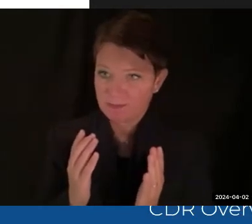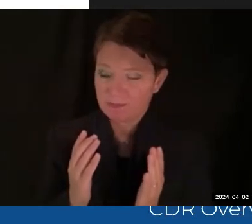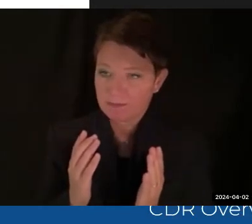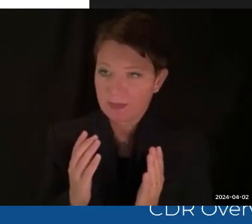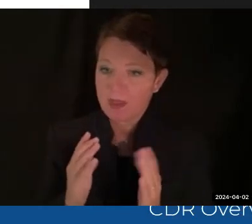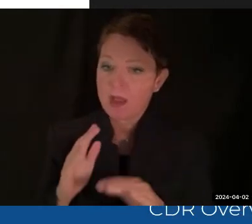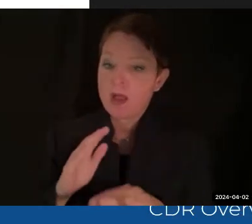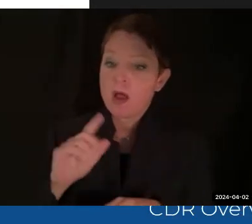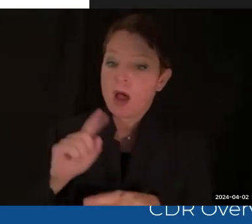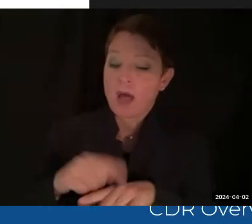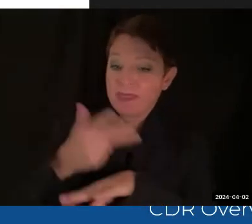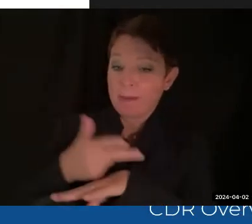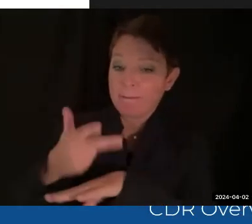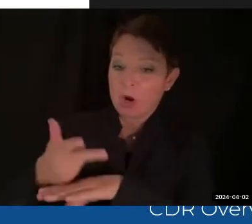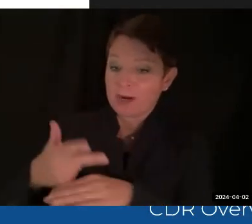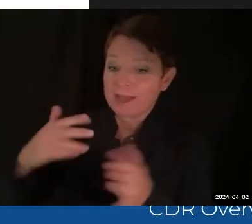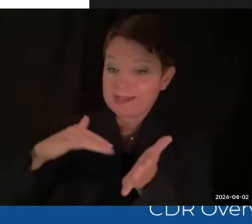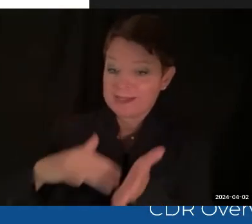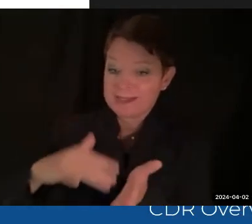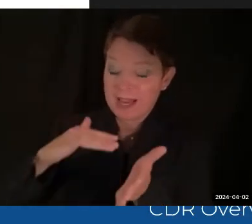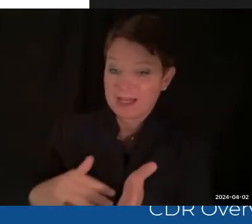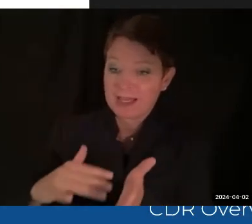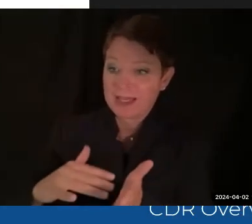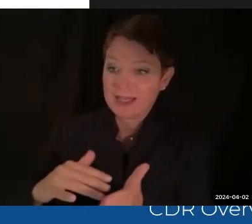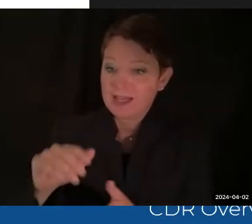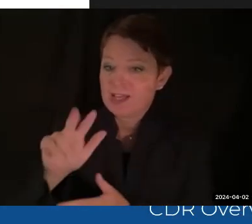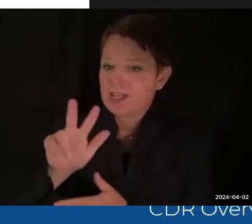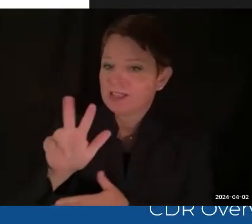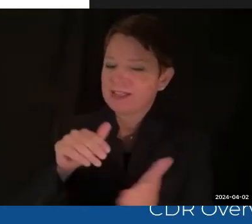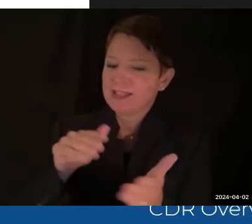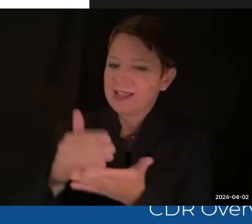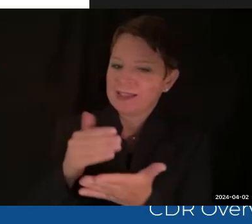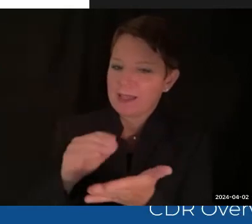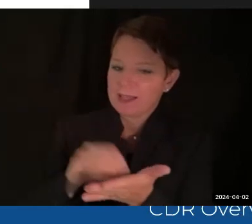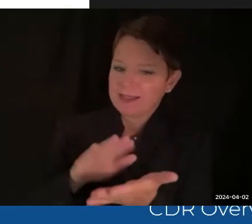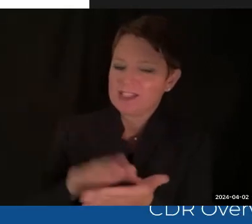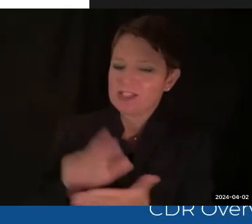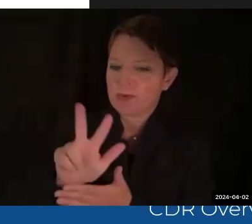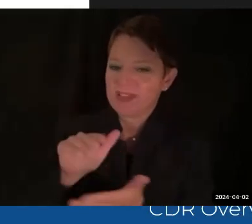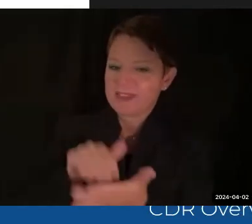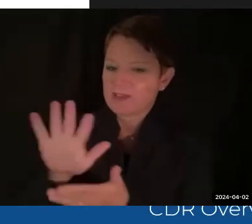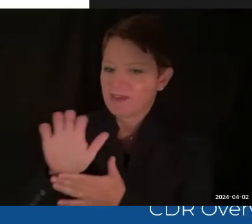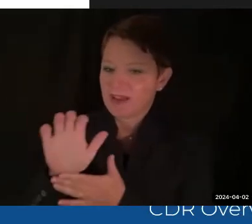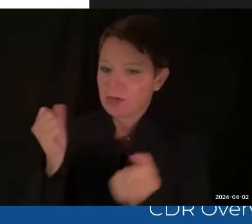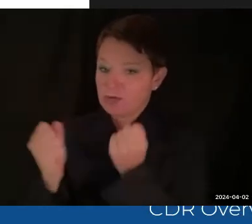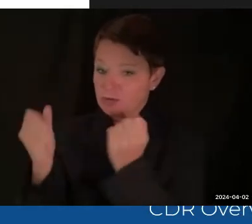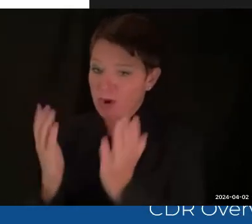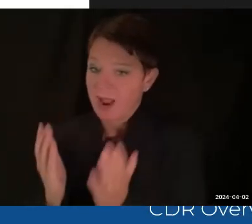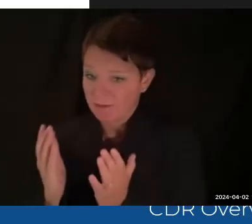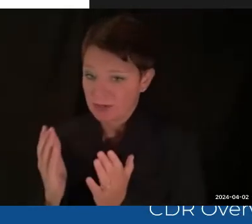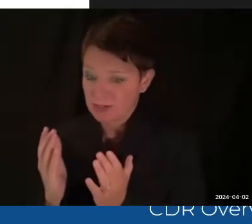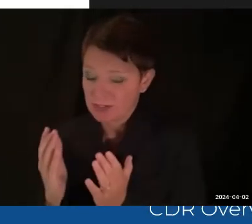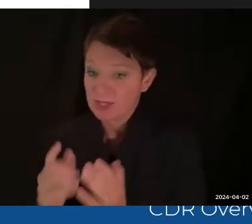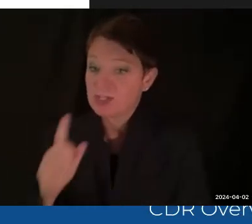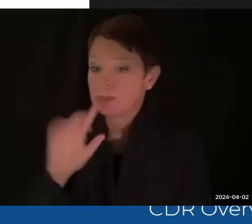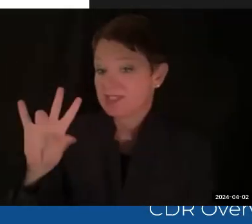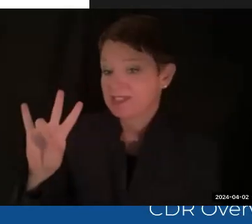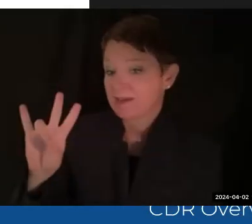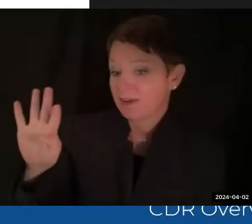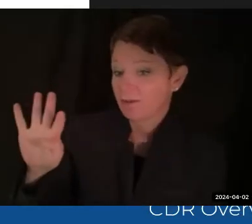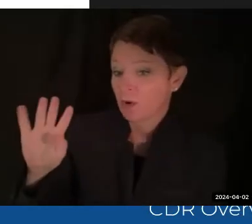the parking studies, it lists about 3,500 drivers. So that's my first question. Is it